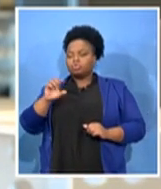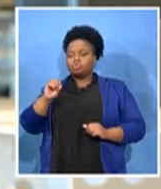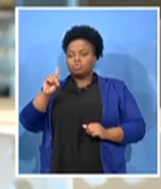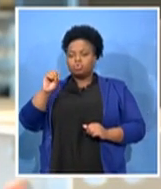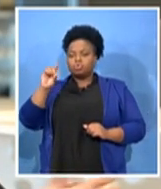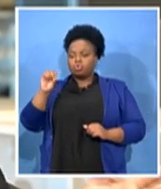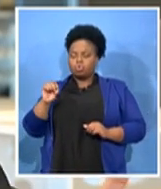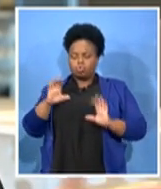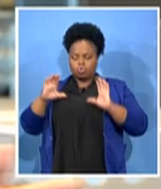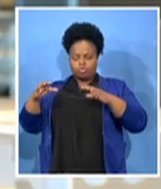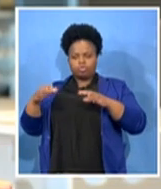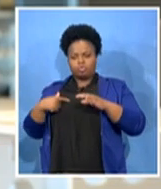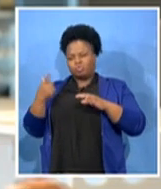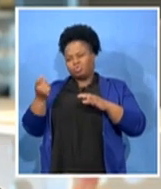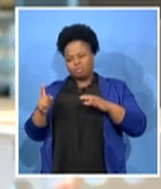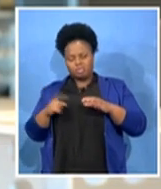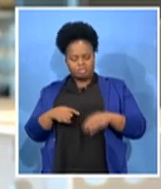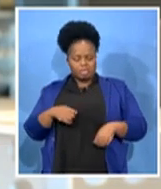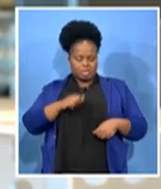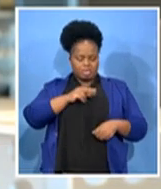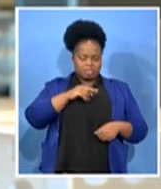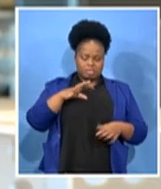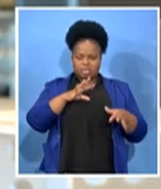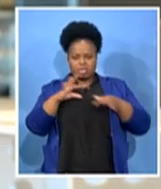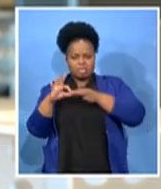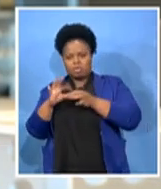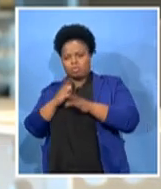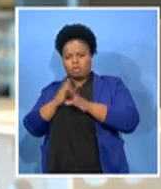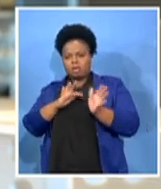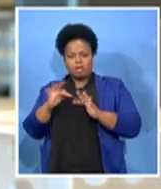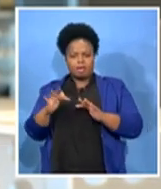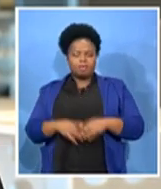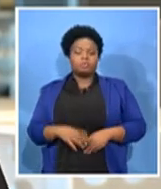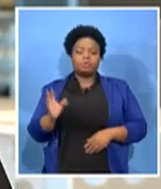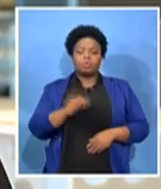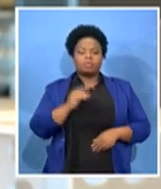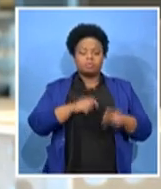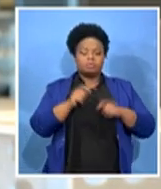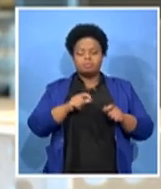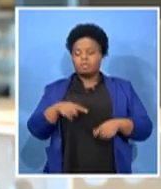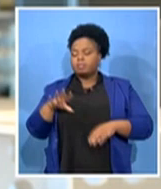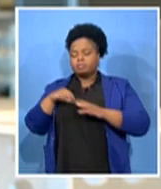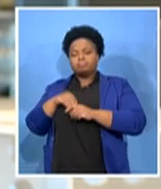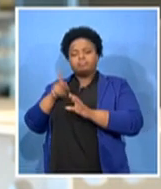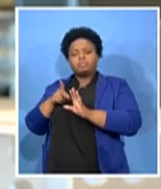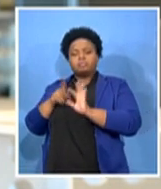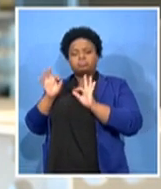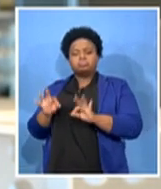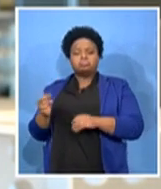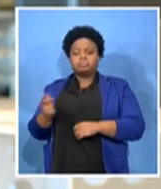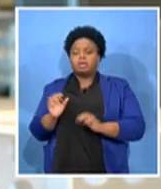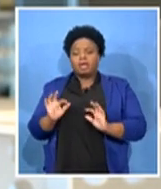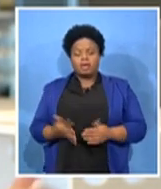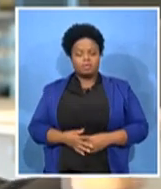to cooperate, on how everyone is supposed to cooperate. Because honestly, it will not help anyone